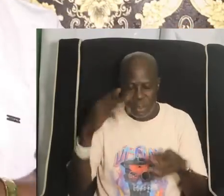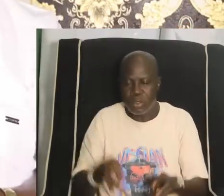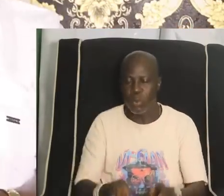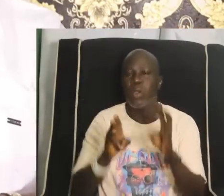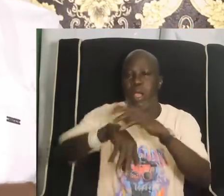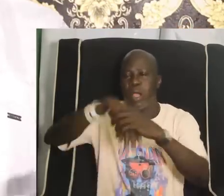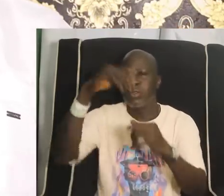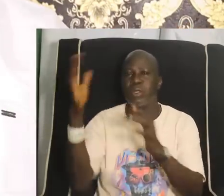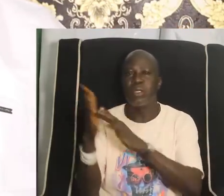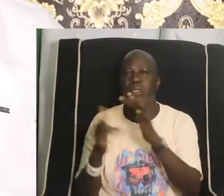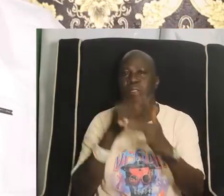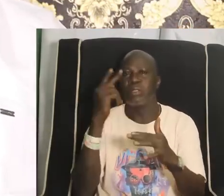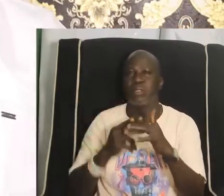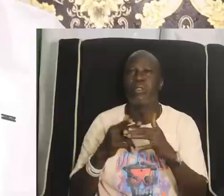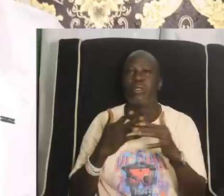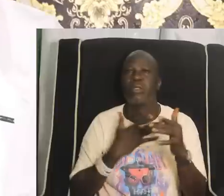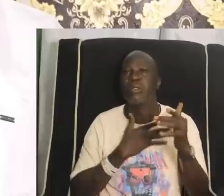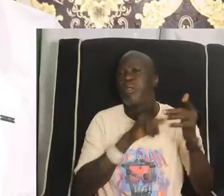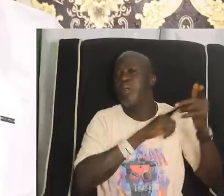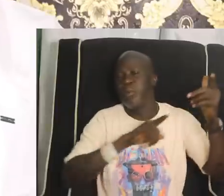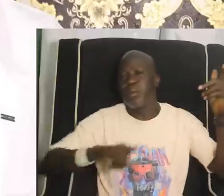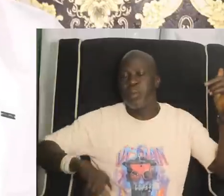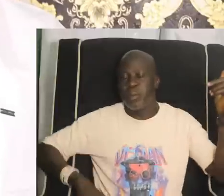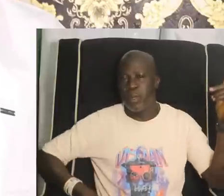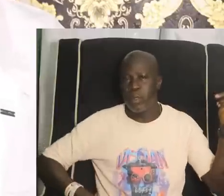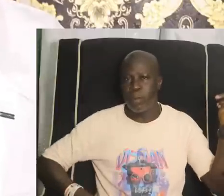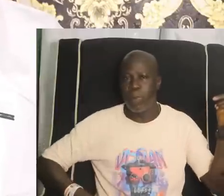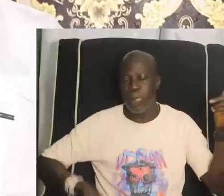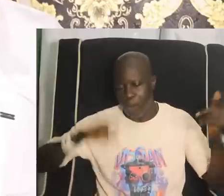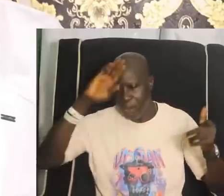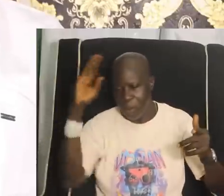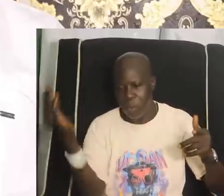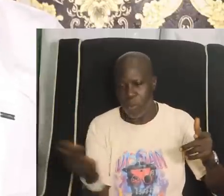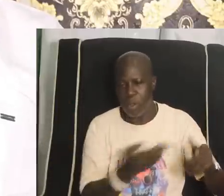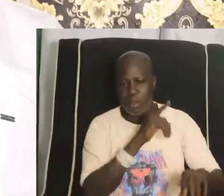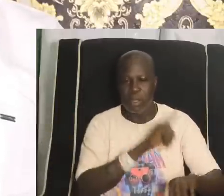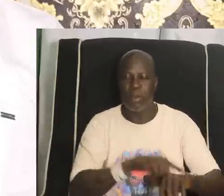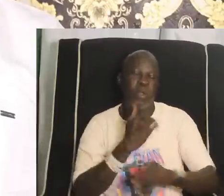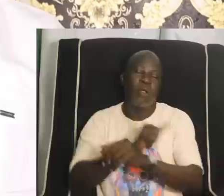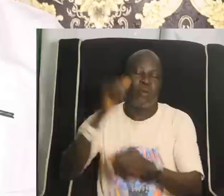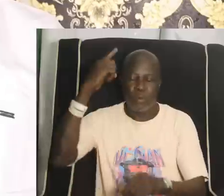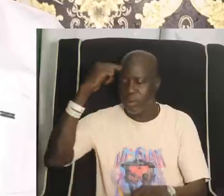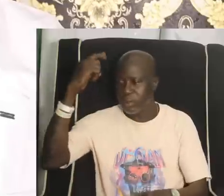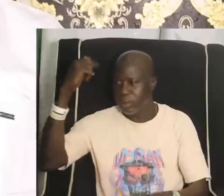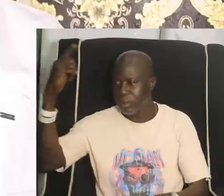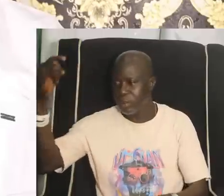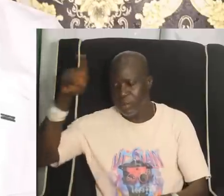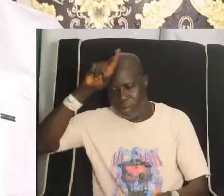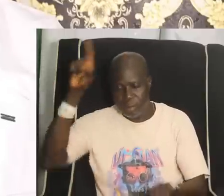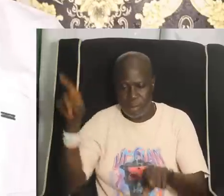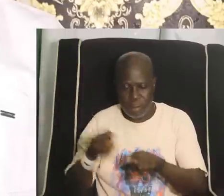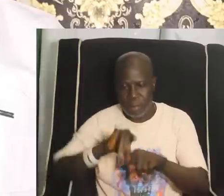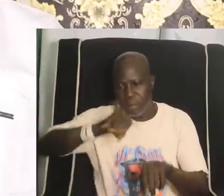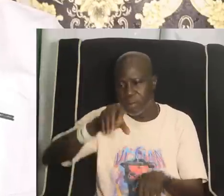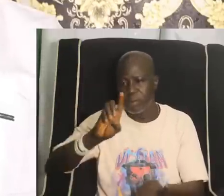say away her. Yes. Oluawa. Amen. In Jesus' name, my Lord. Si abalala. Welcome to segments of dream. Brojide.